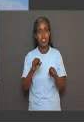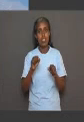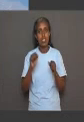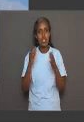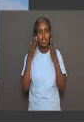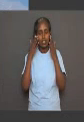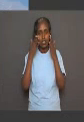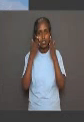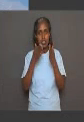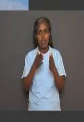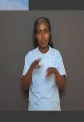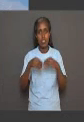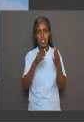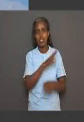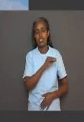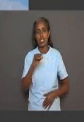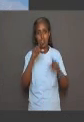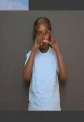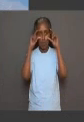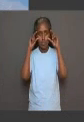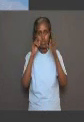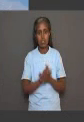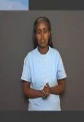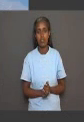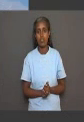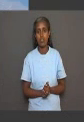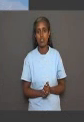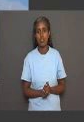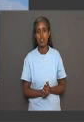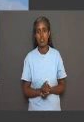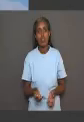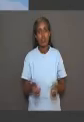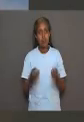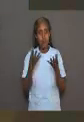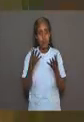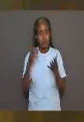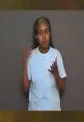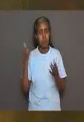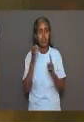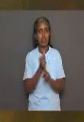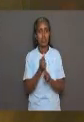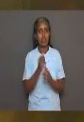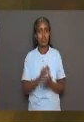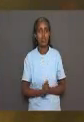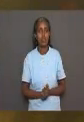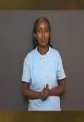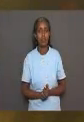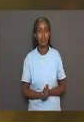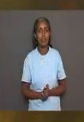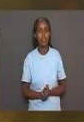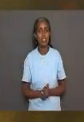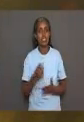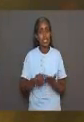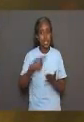navigation, and optics, among many others. In the next